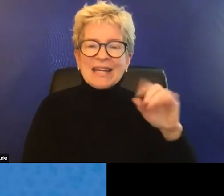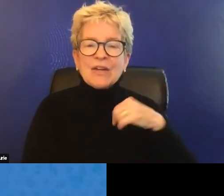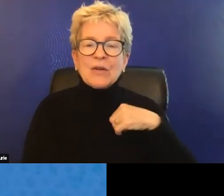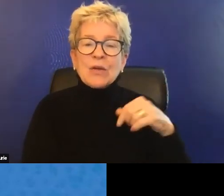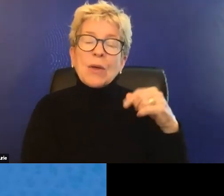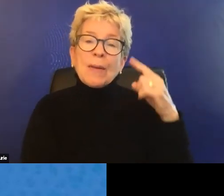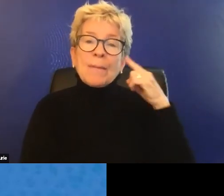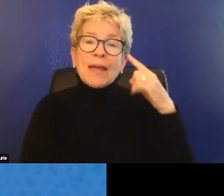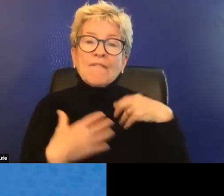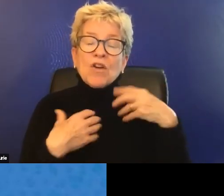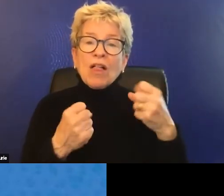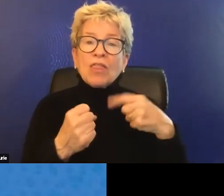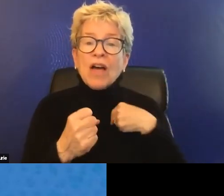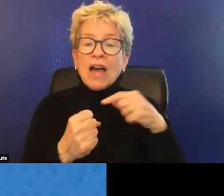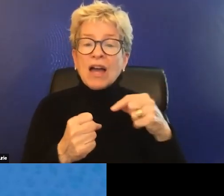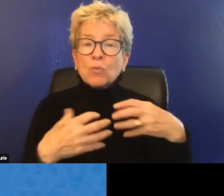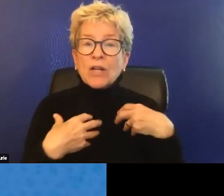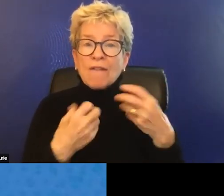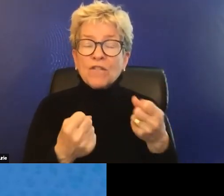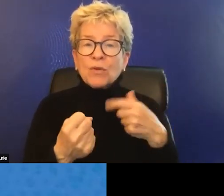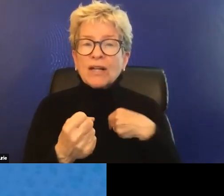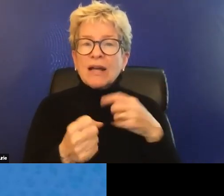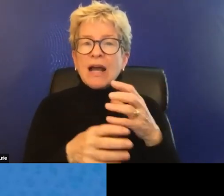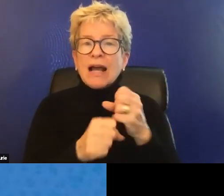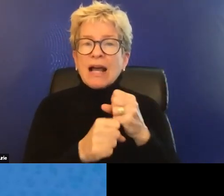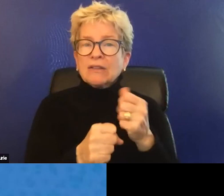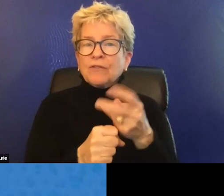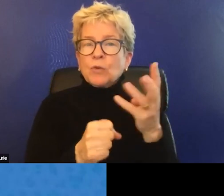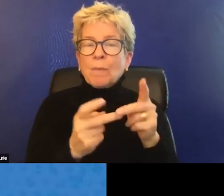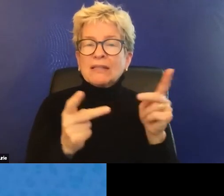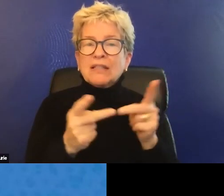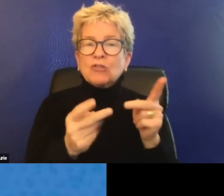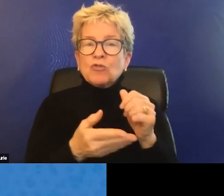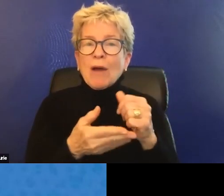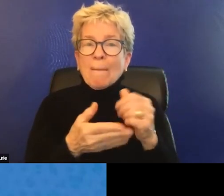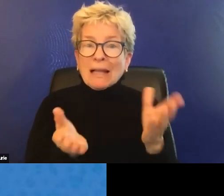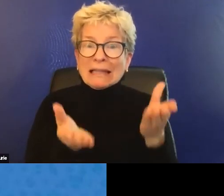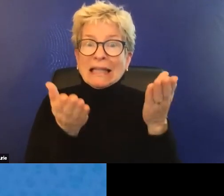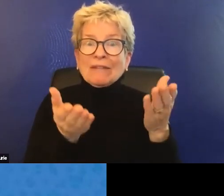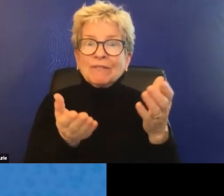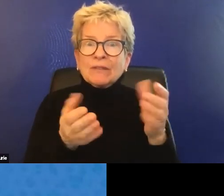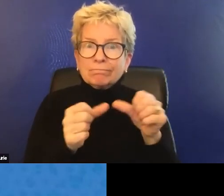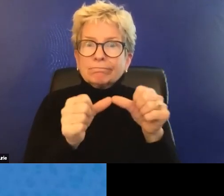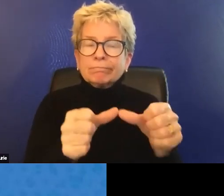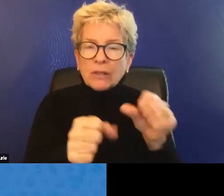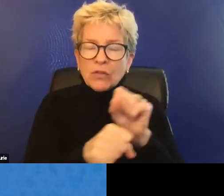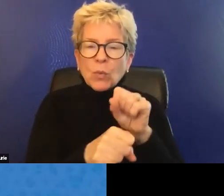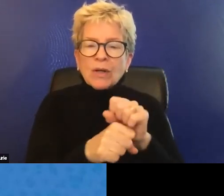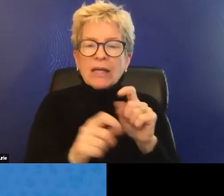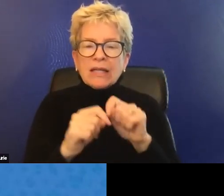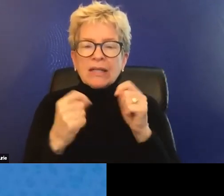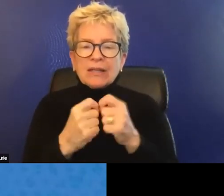got quite a few positions that will be helping to lift this work. So the team sat down